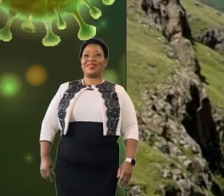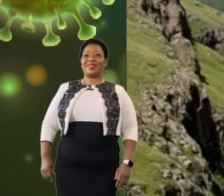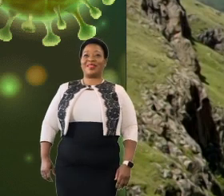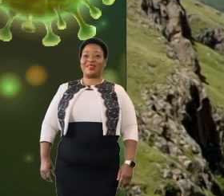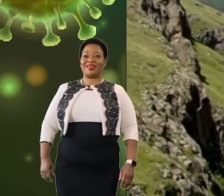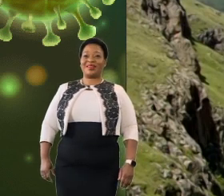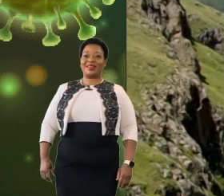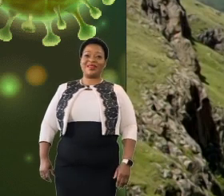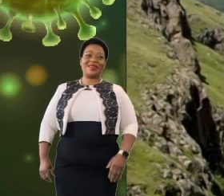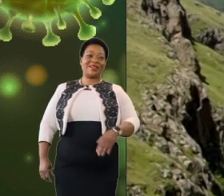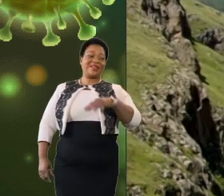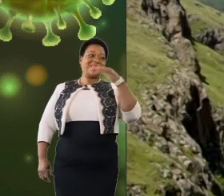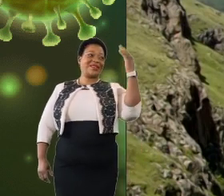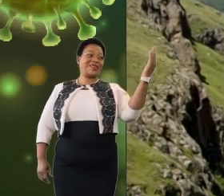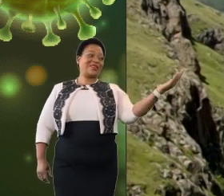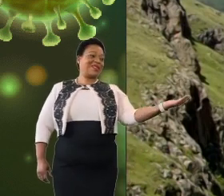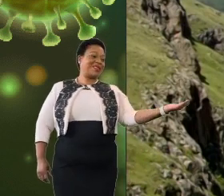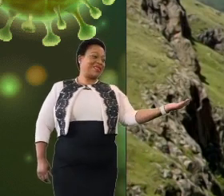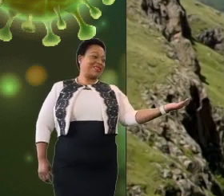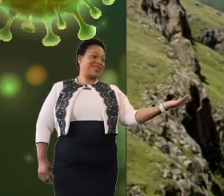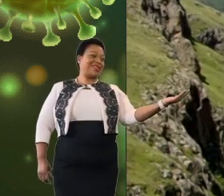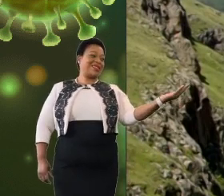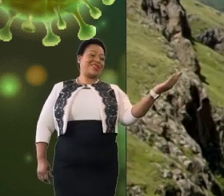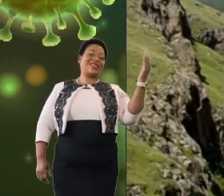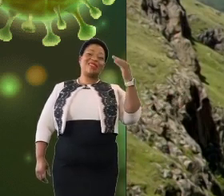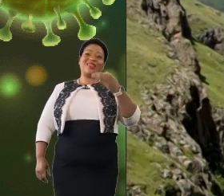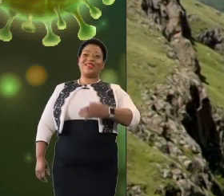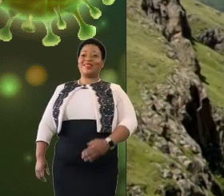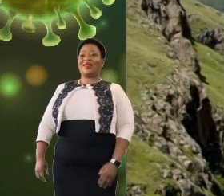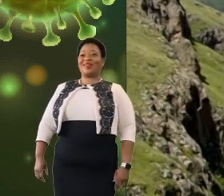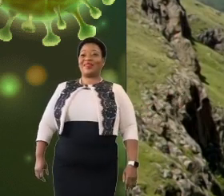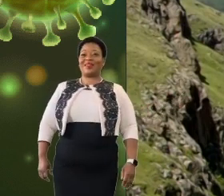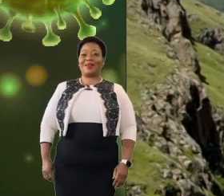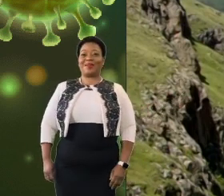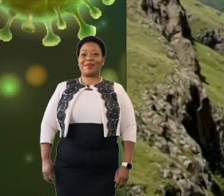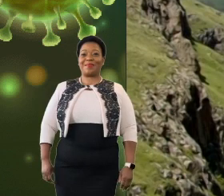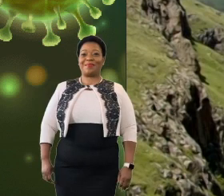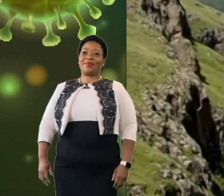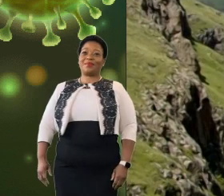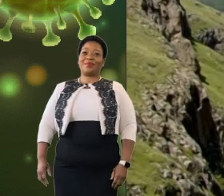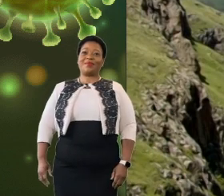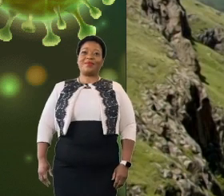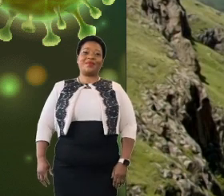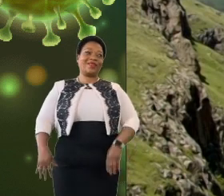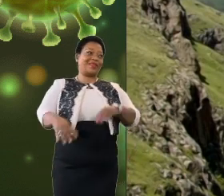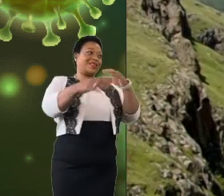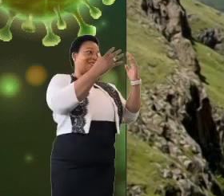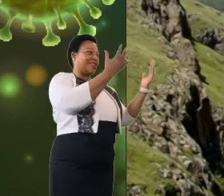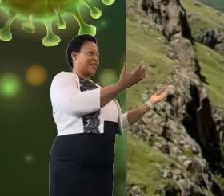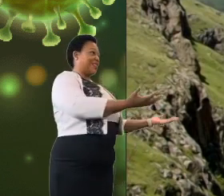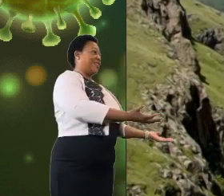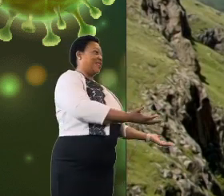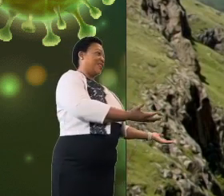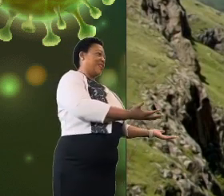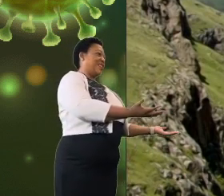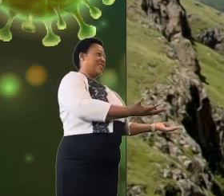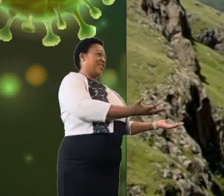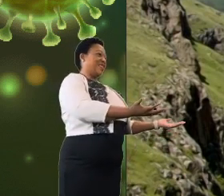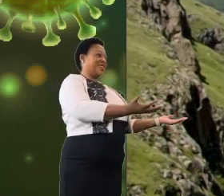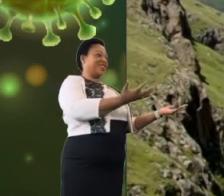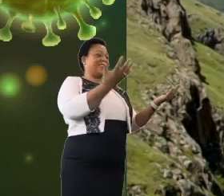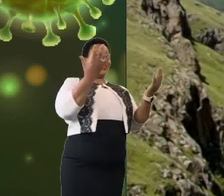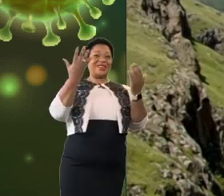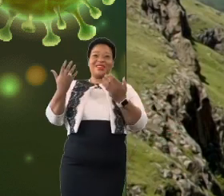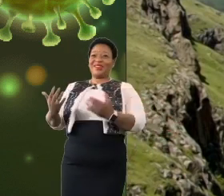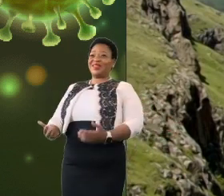document as we move on. But I think, Neville, MEC, before we go on to the discussion document, we've now